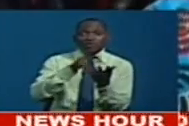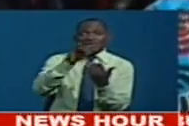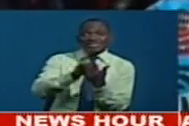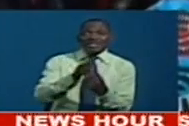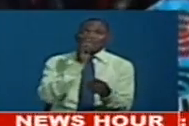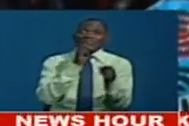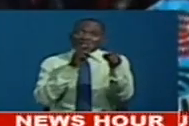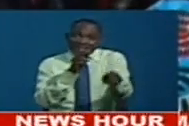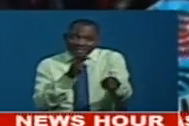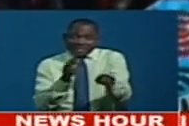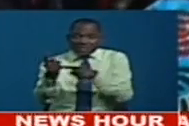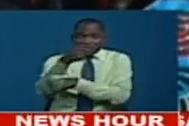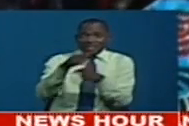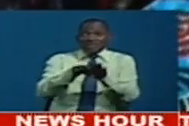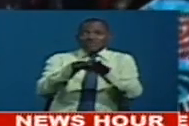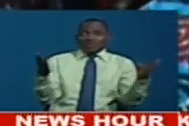the water